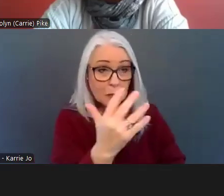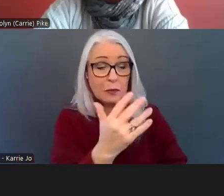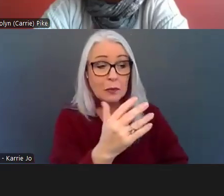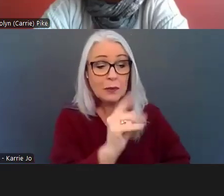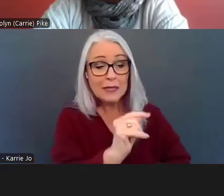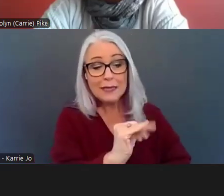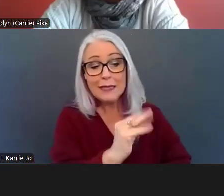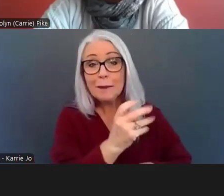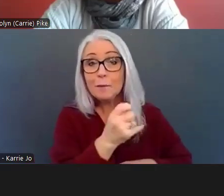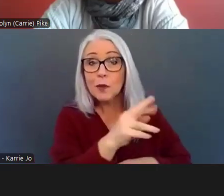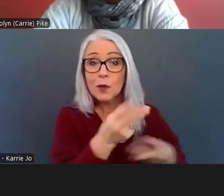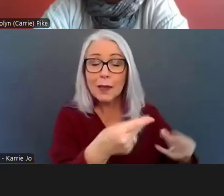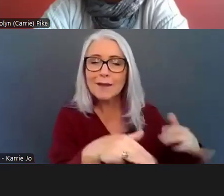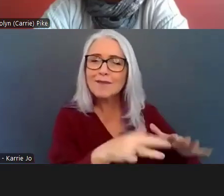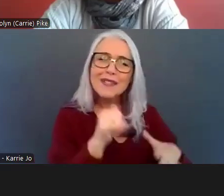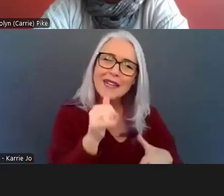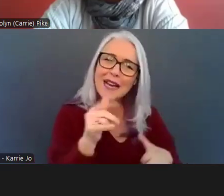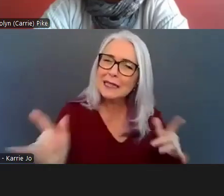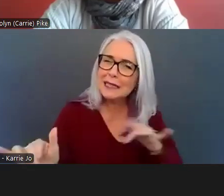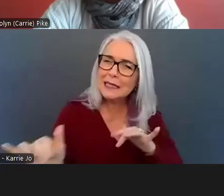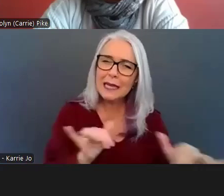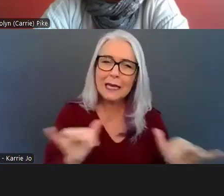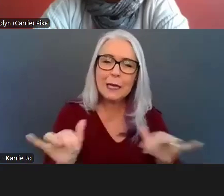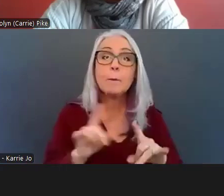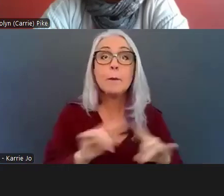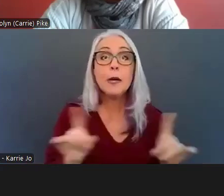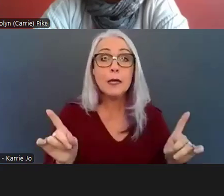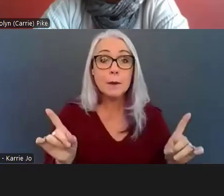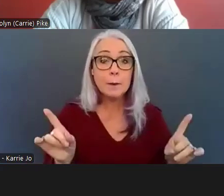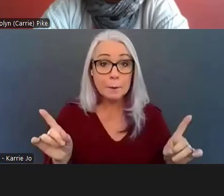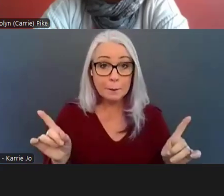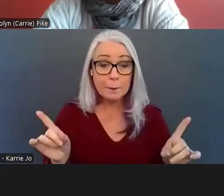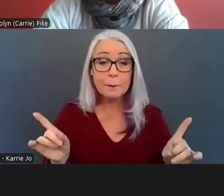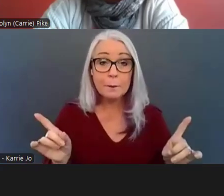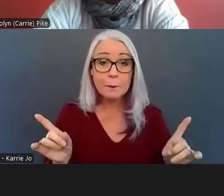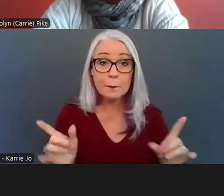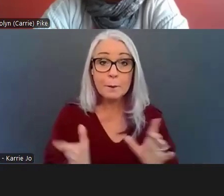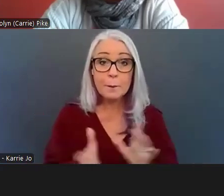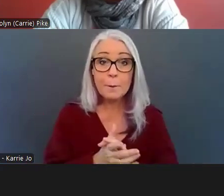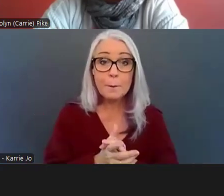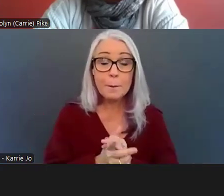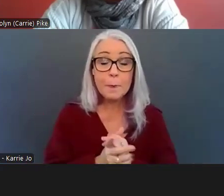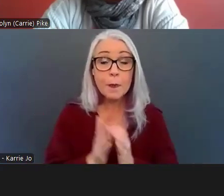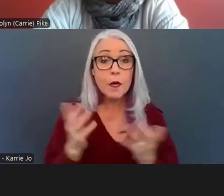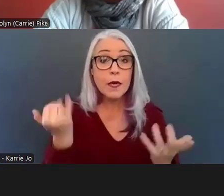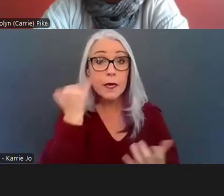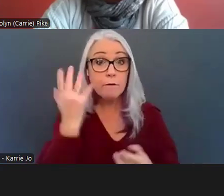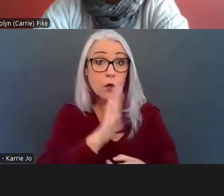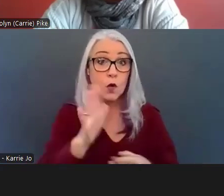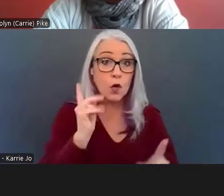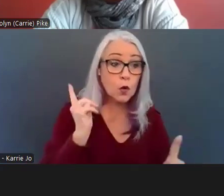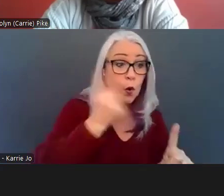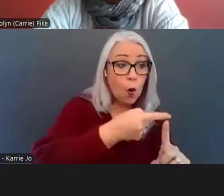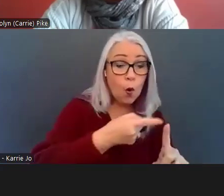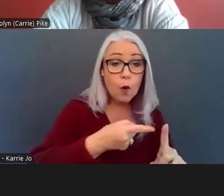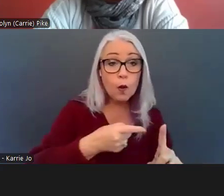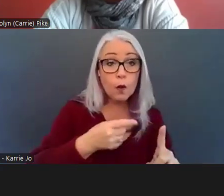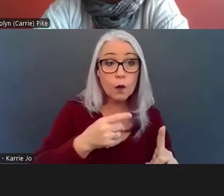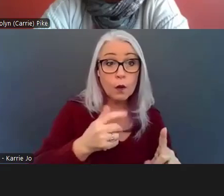While it's not quite the same as, where your objective is wildlife or your objective